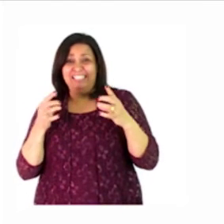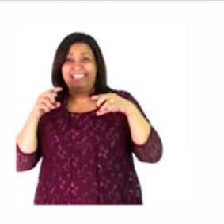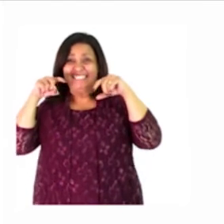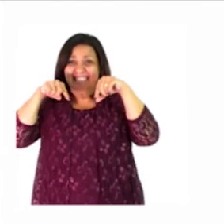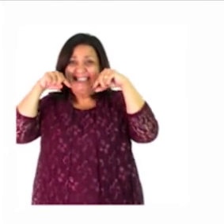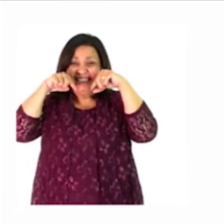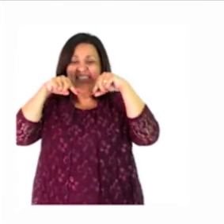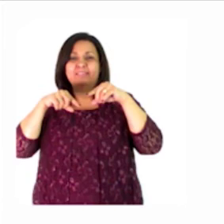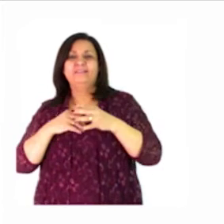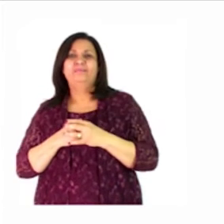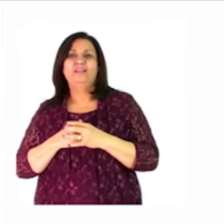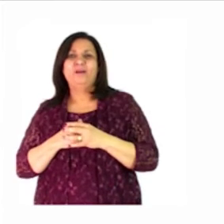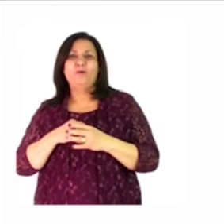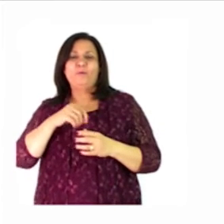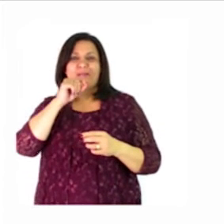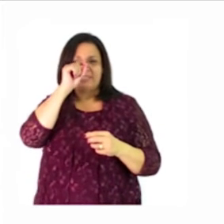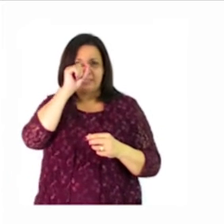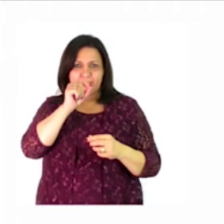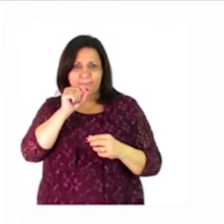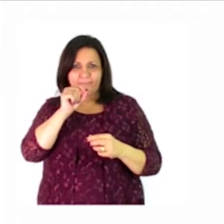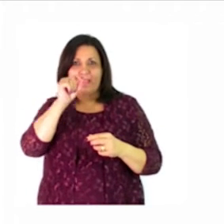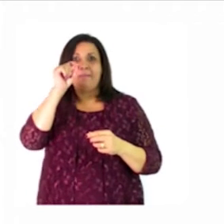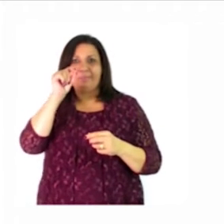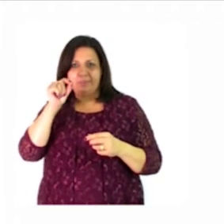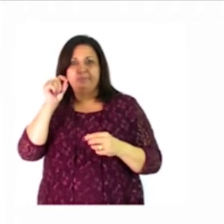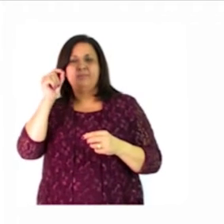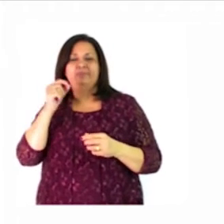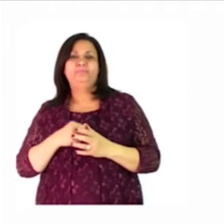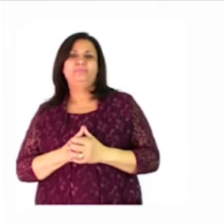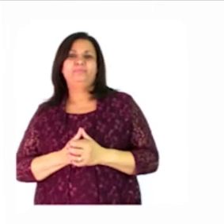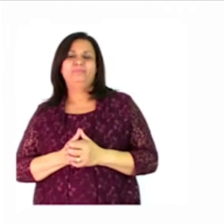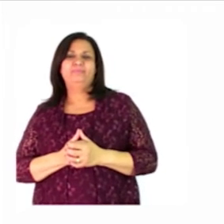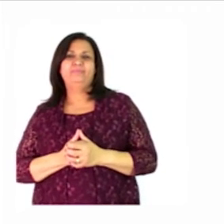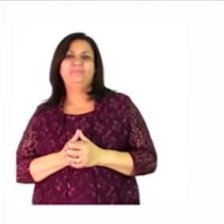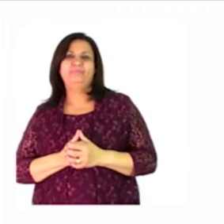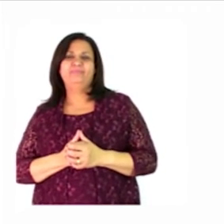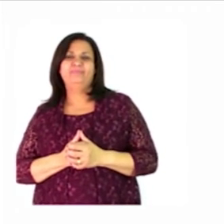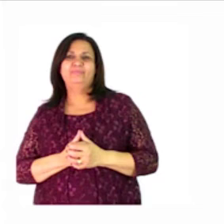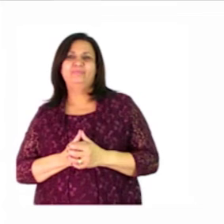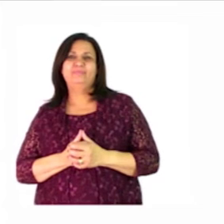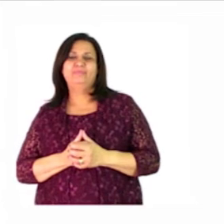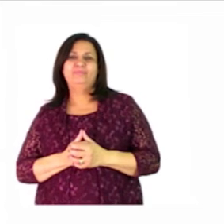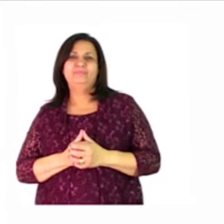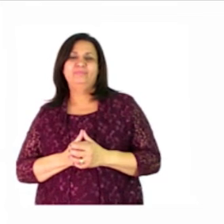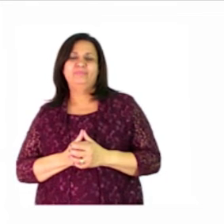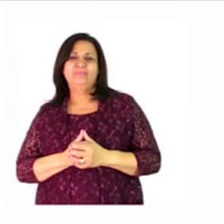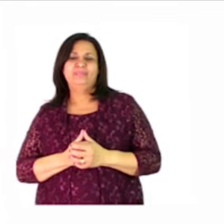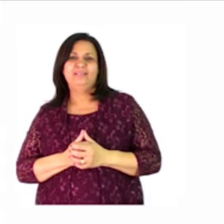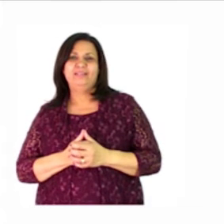need to connect the dots once more. Let's go over to the whale's